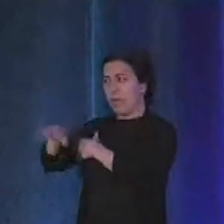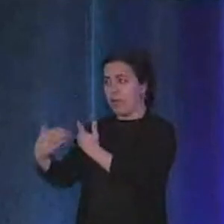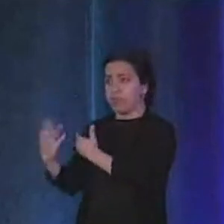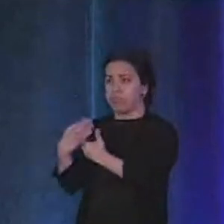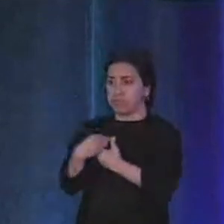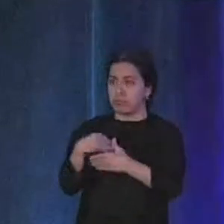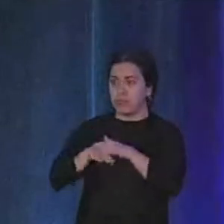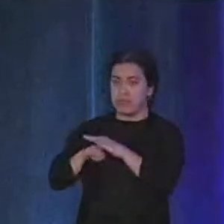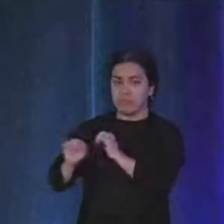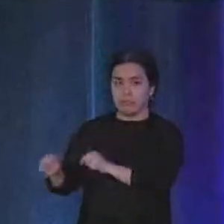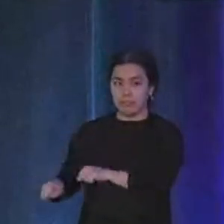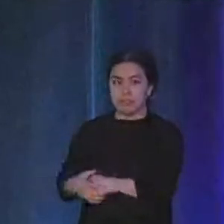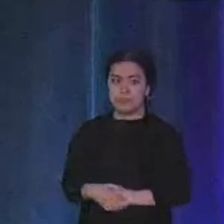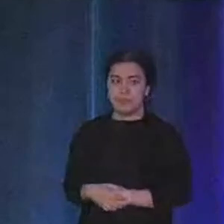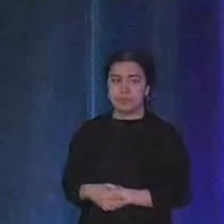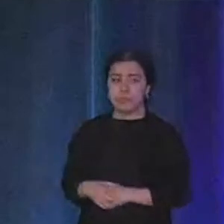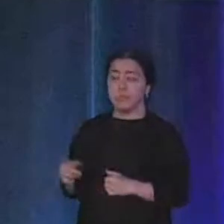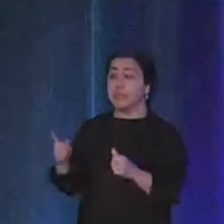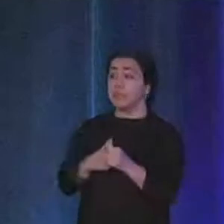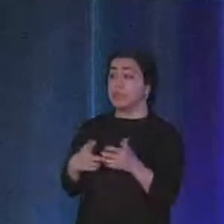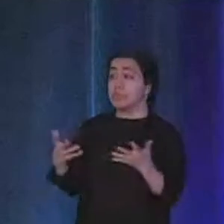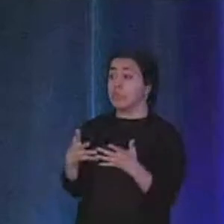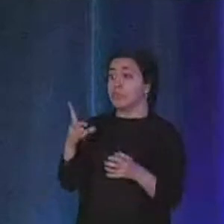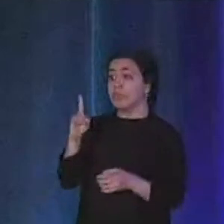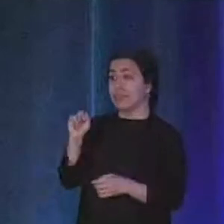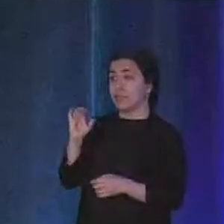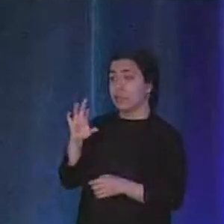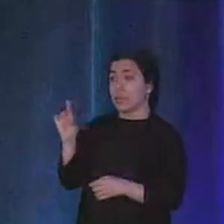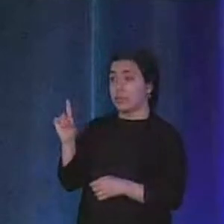one. Normally,